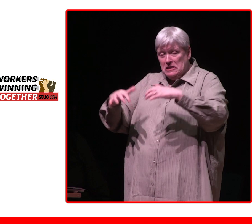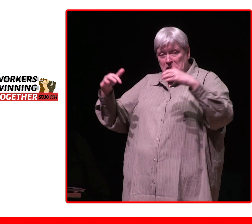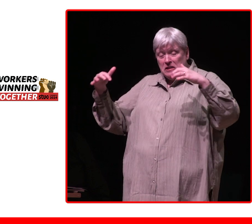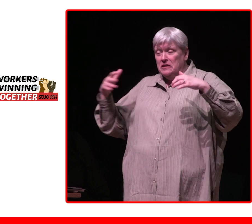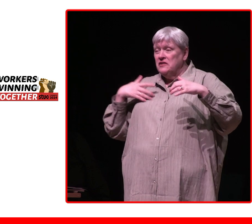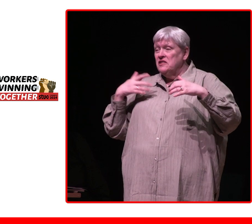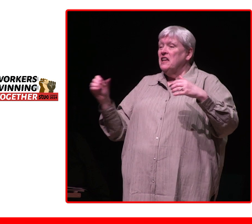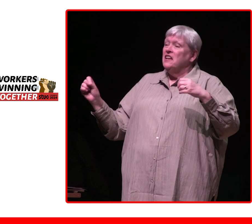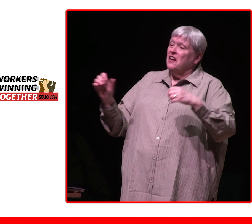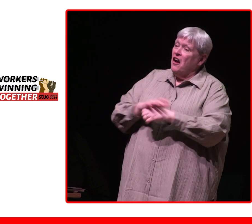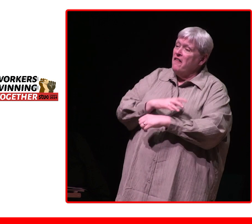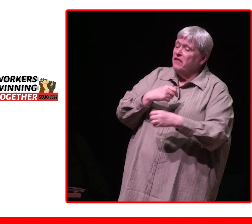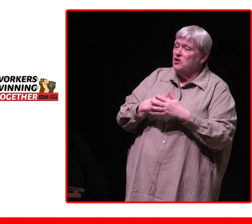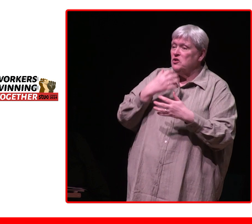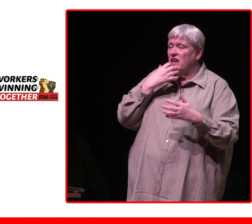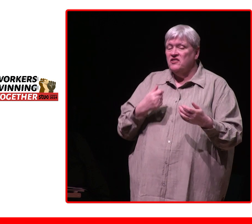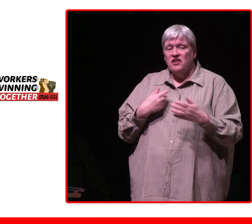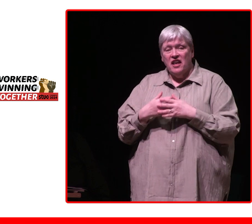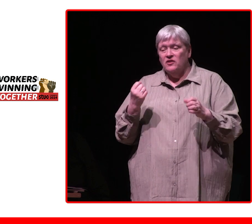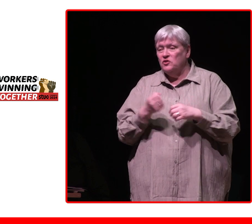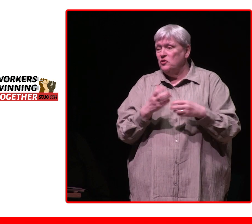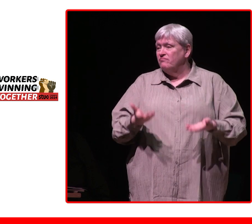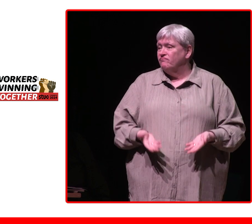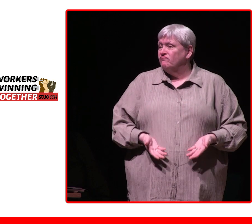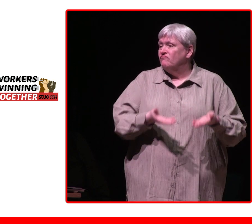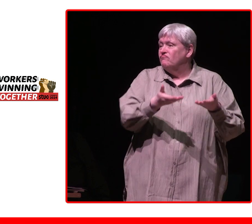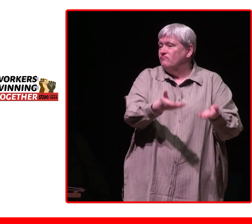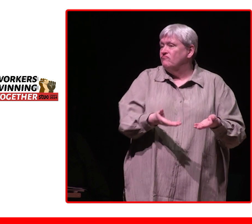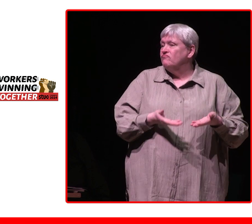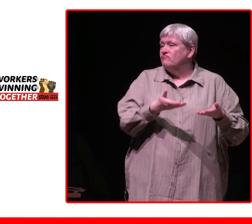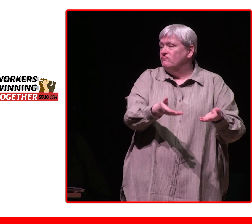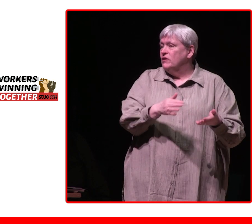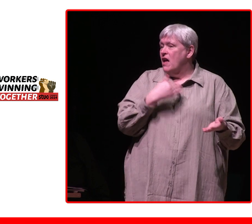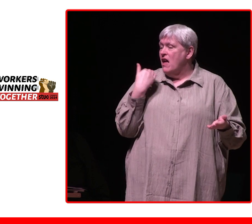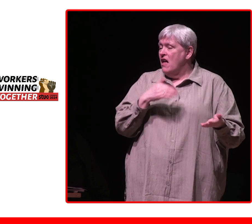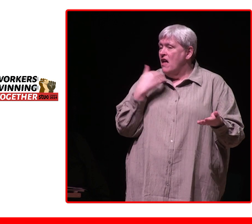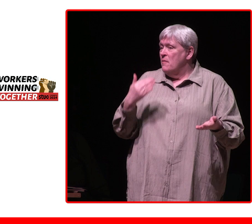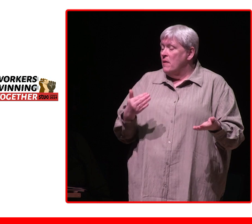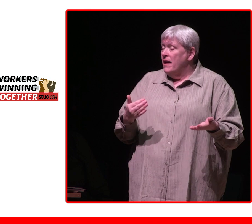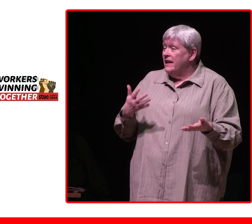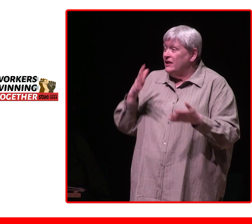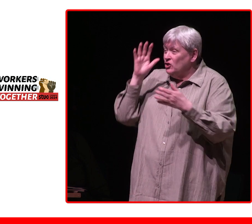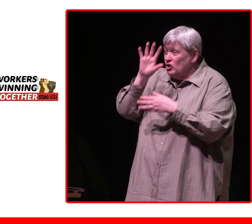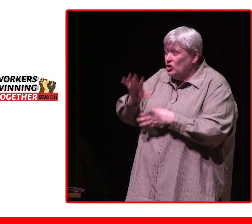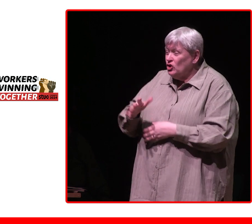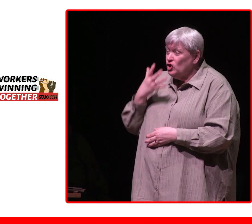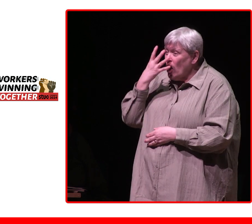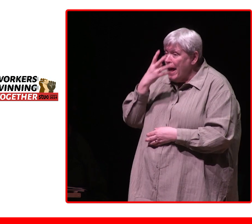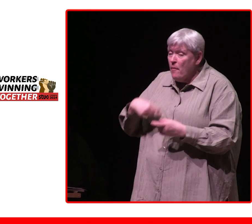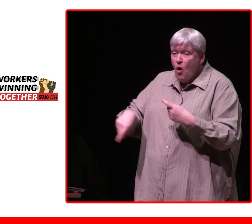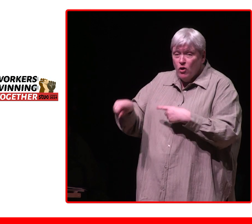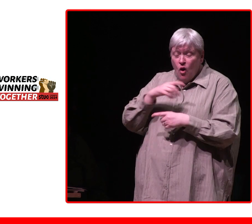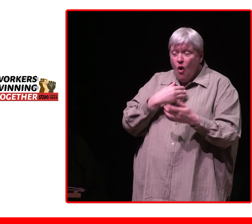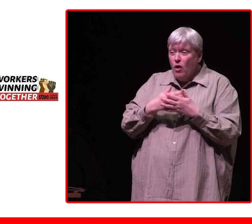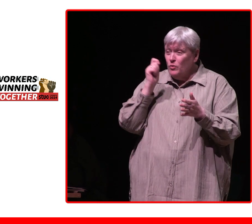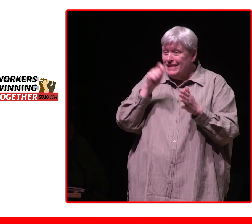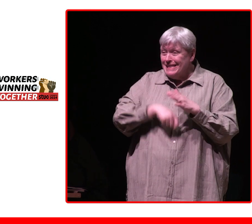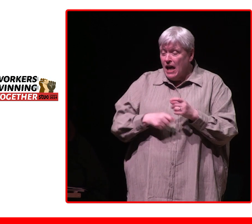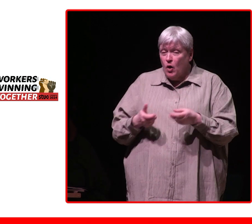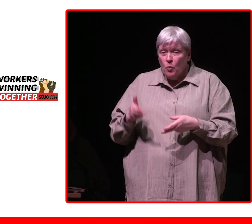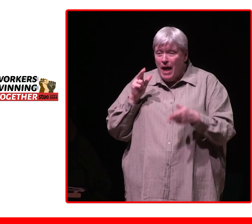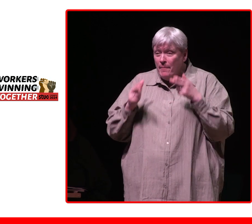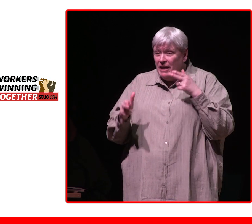to Israel to commit atrocities, war crimes and genocide. And shame on all of those who sell weapons to Israel